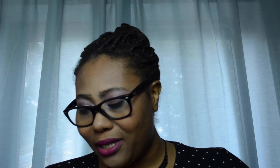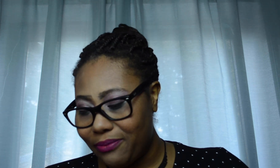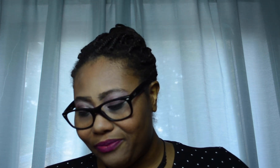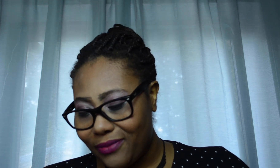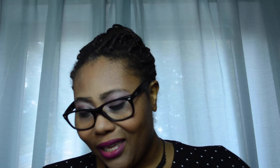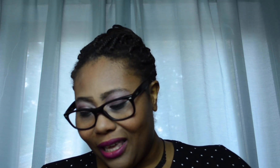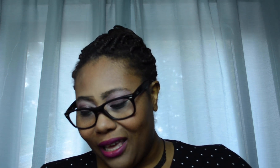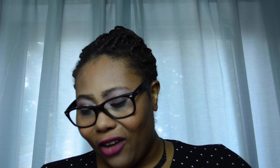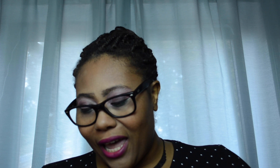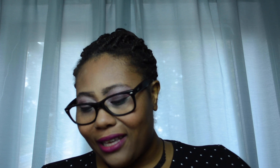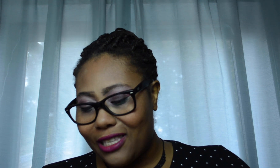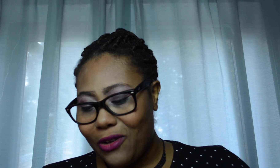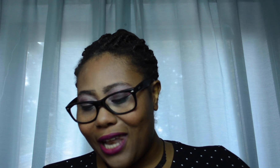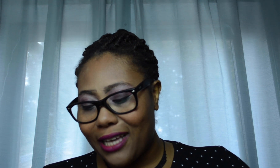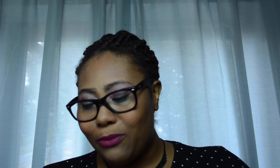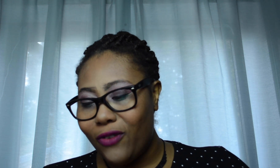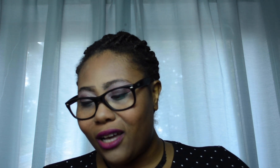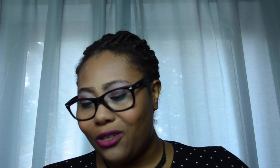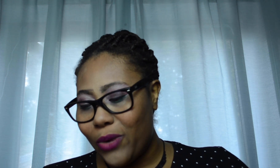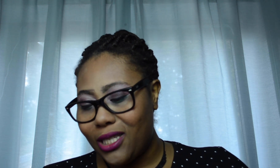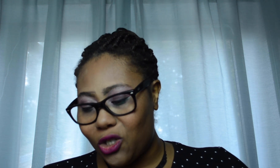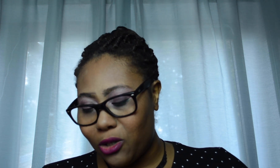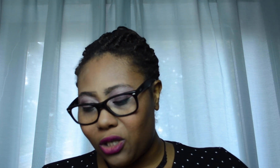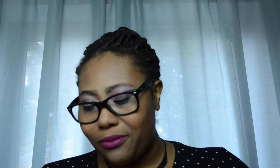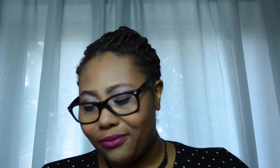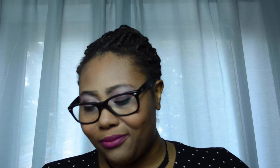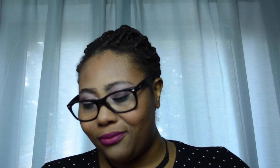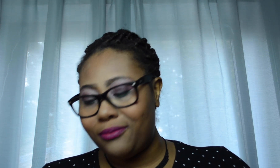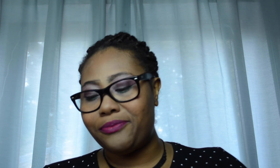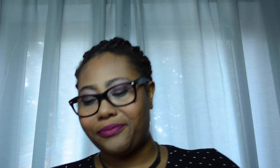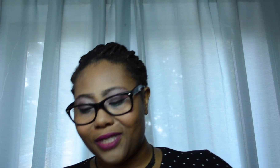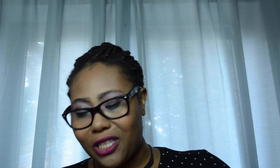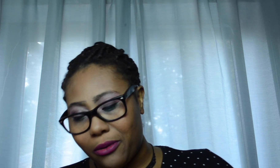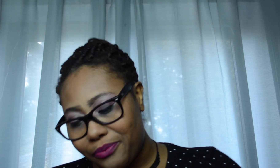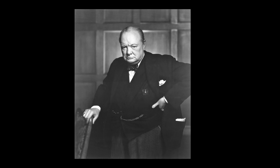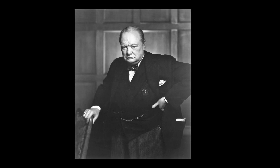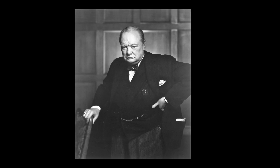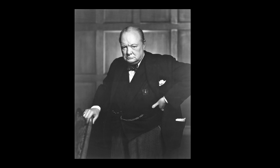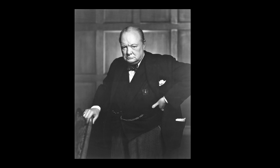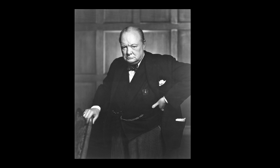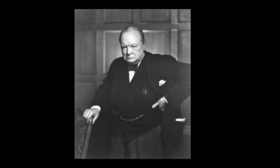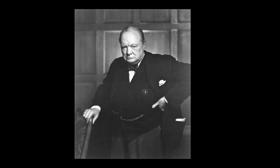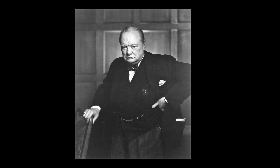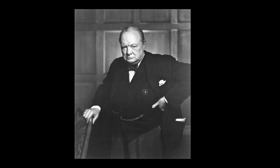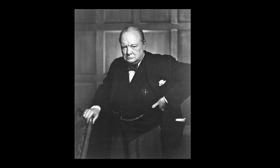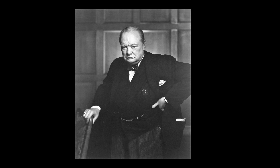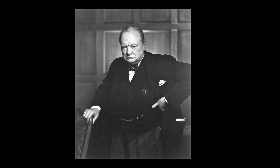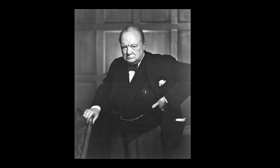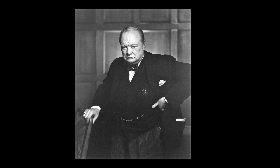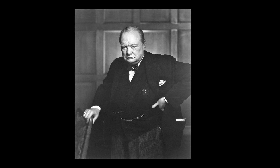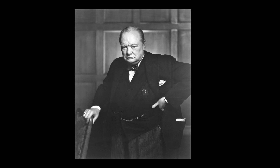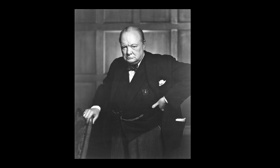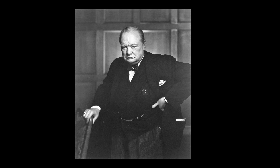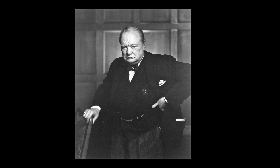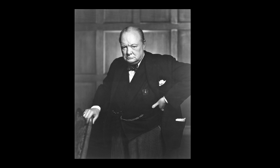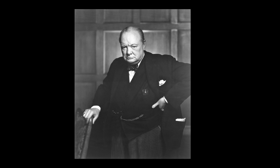So good. Okay, so next, moving on to Winston Churchill. So, you have